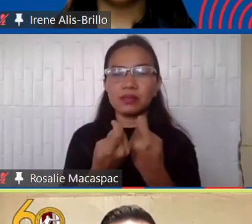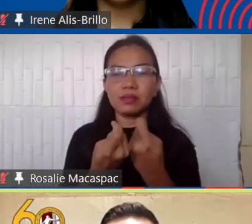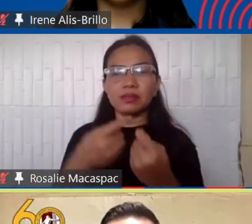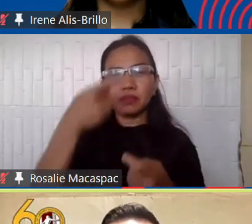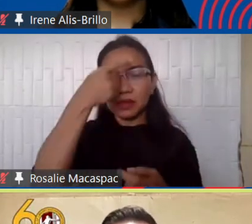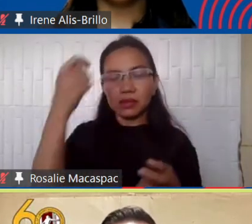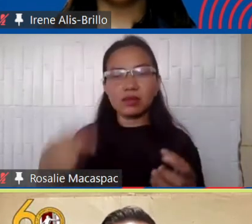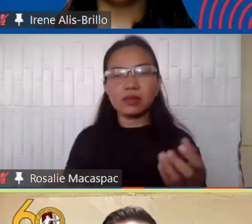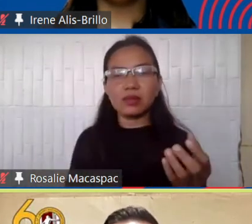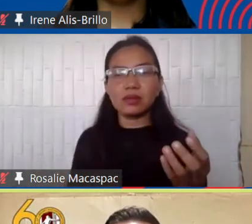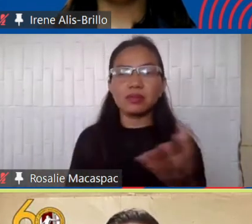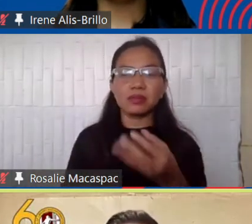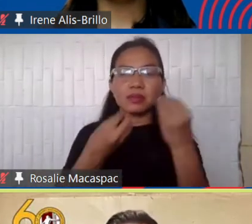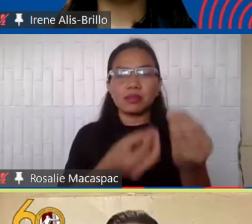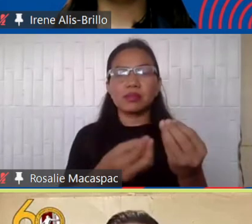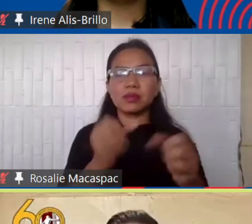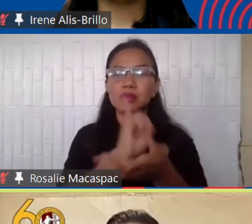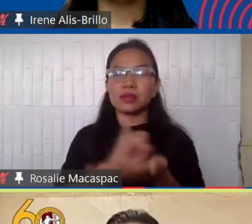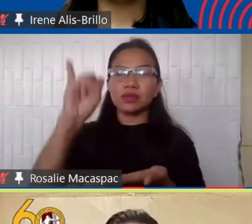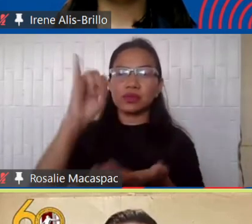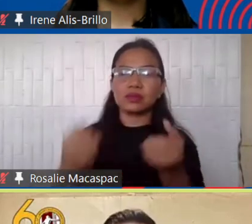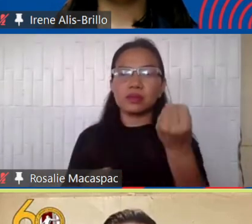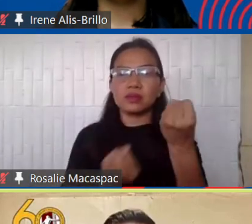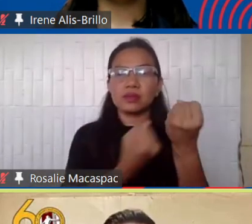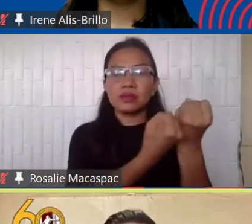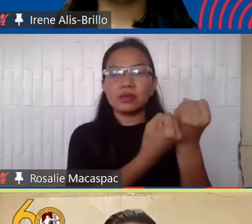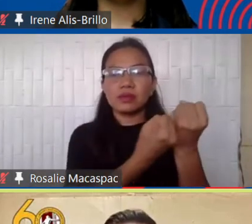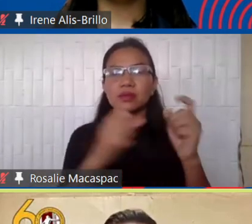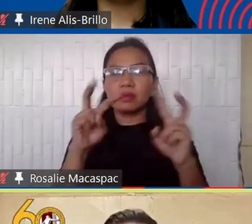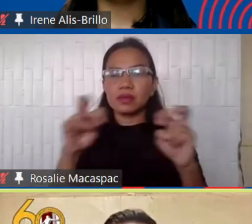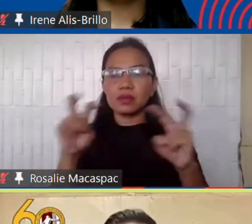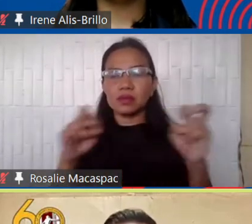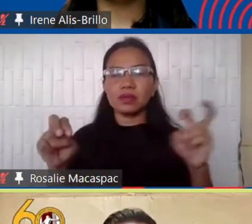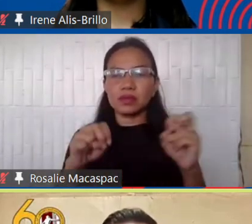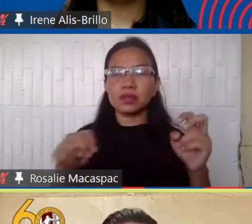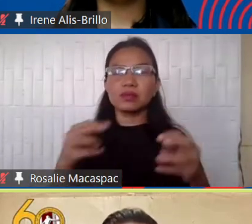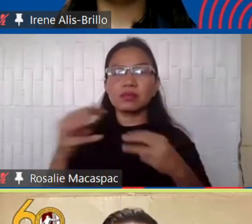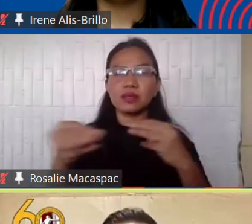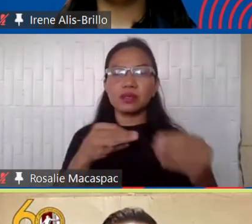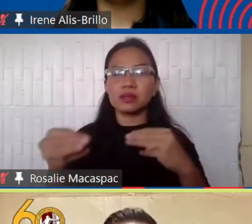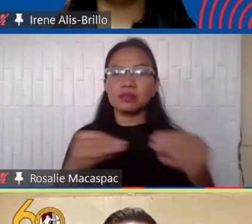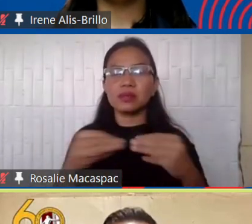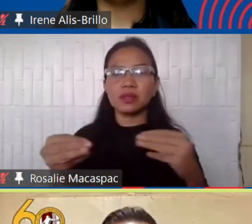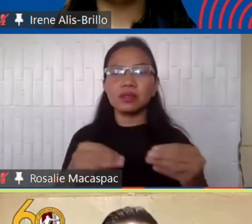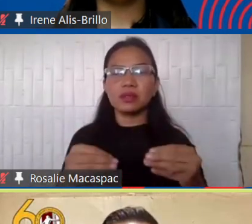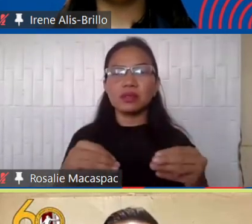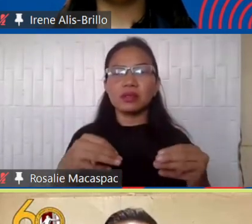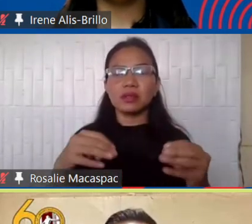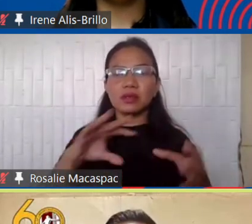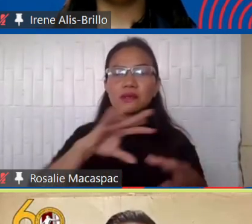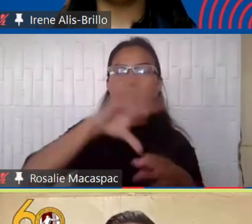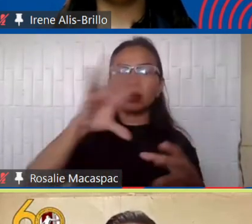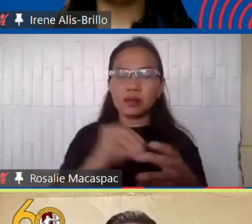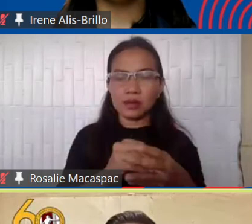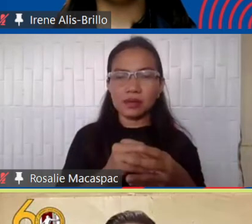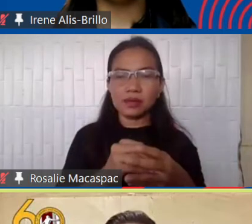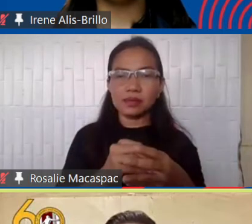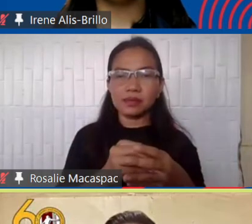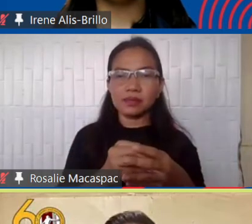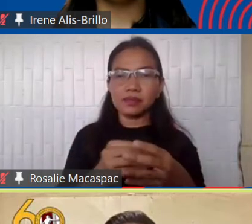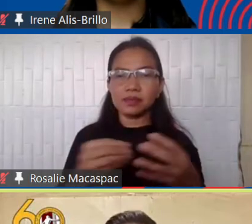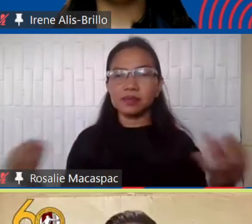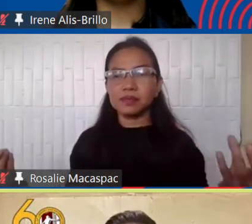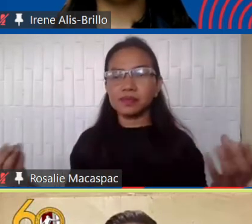institutional support and training for research data management. So it should be a conversation between the librarians,